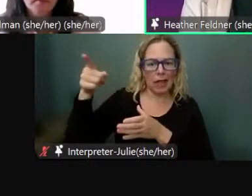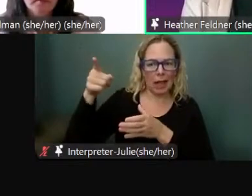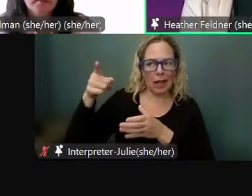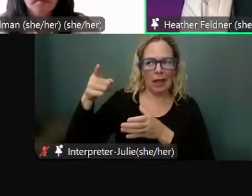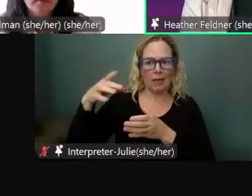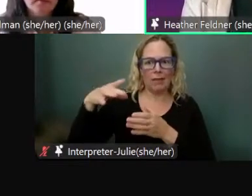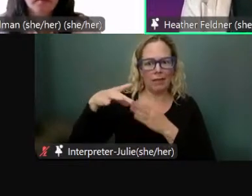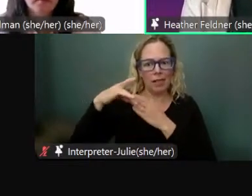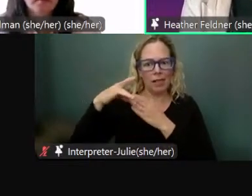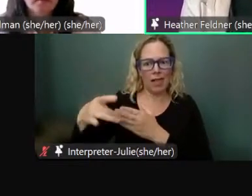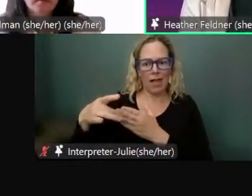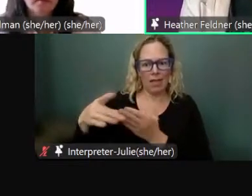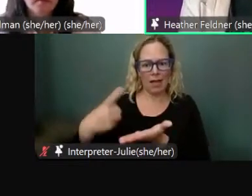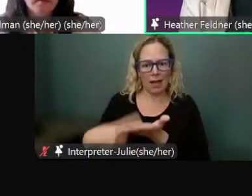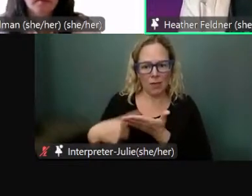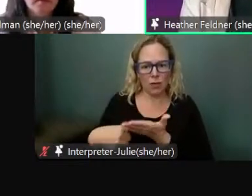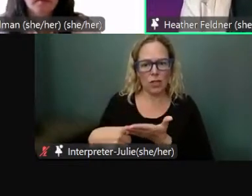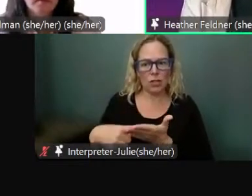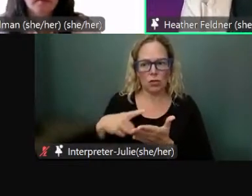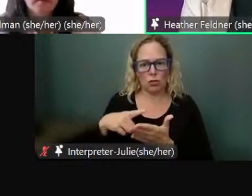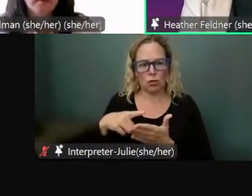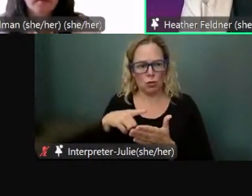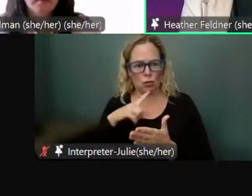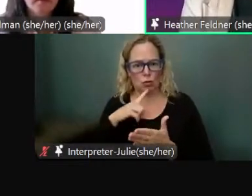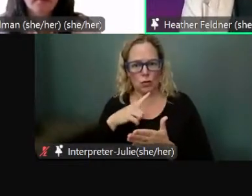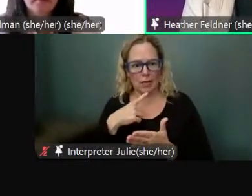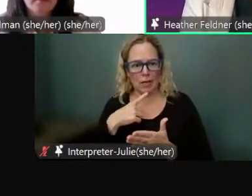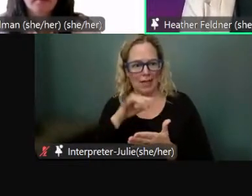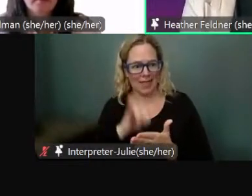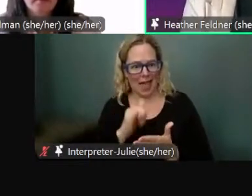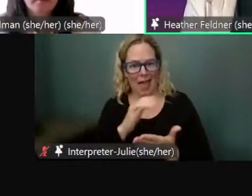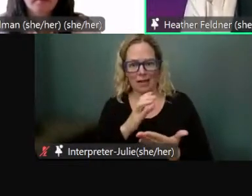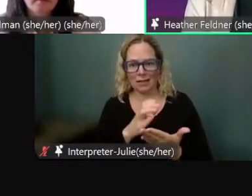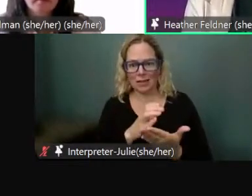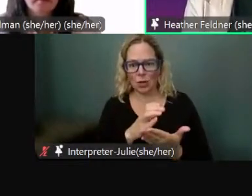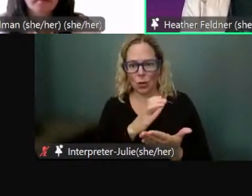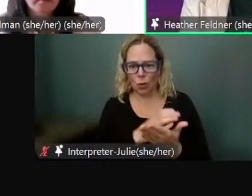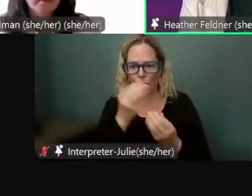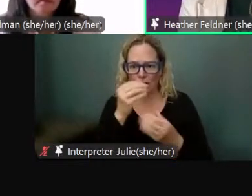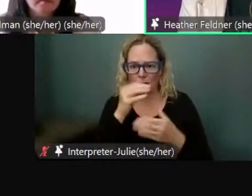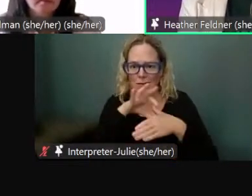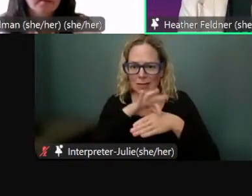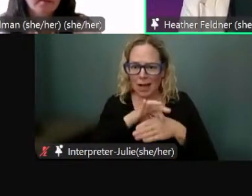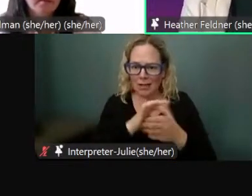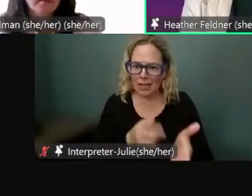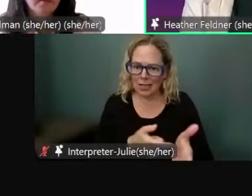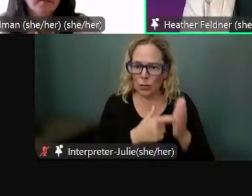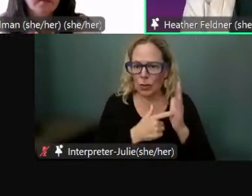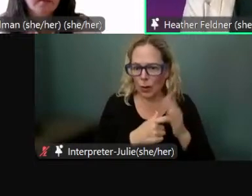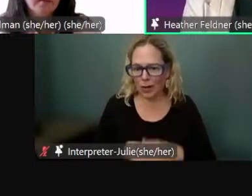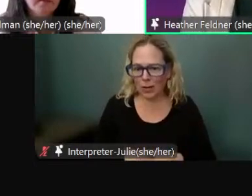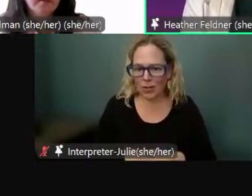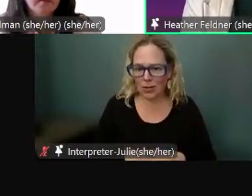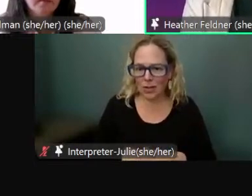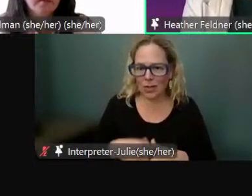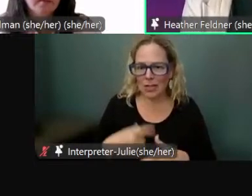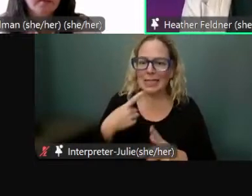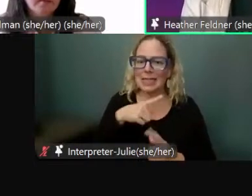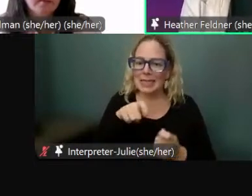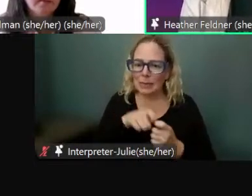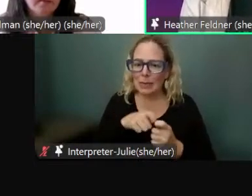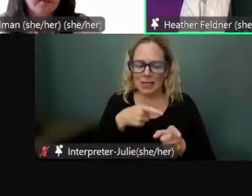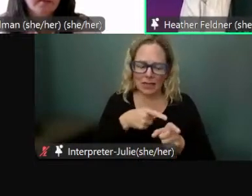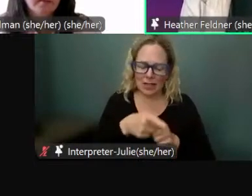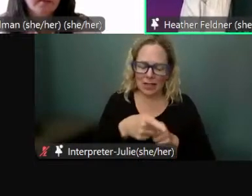us to push for that course content to be integrated as a required course, particularly for the physical therapy students.